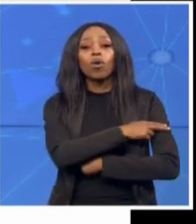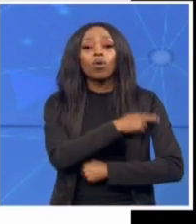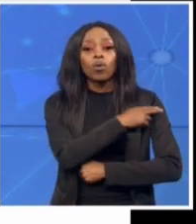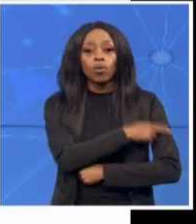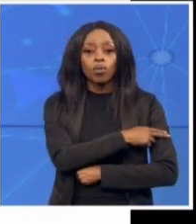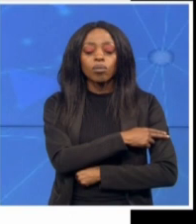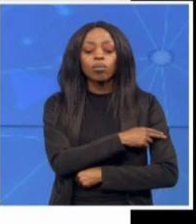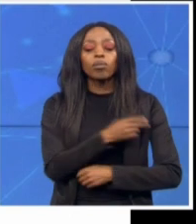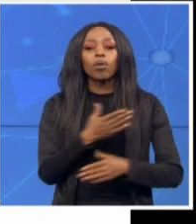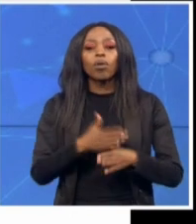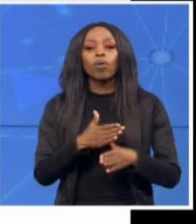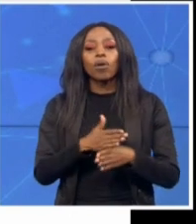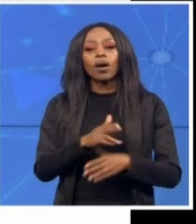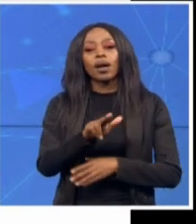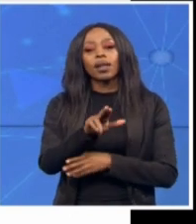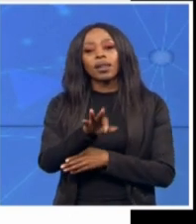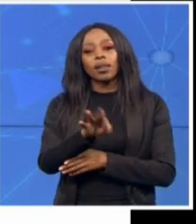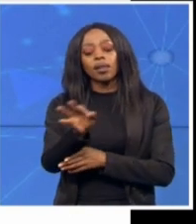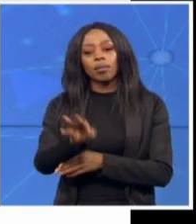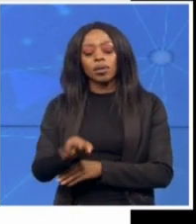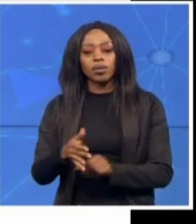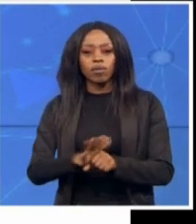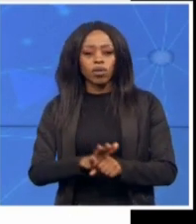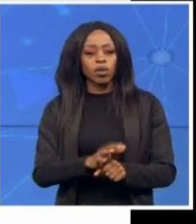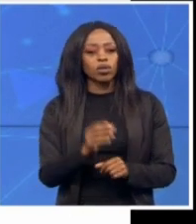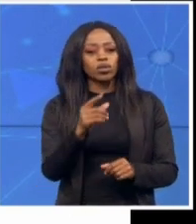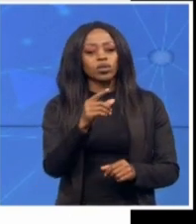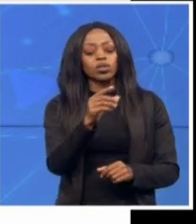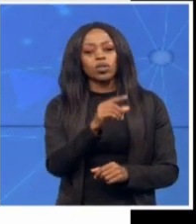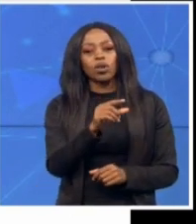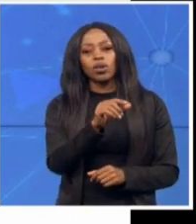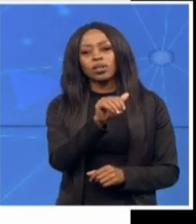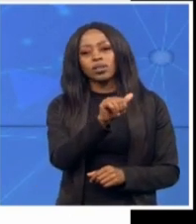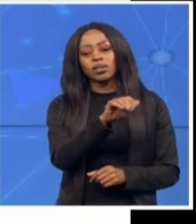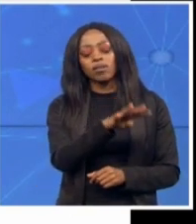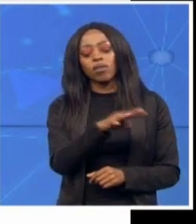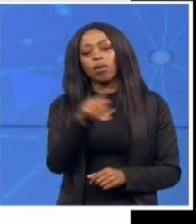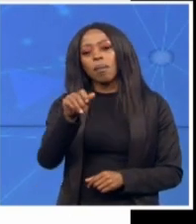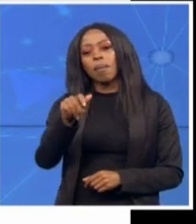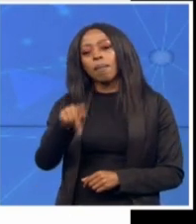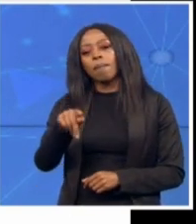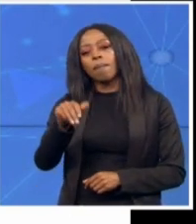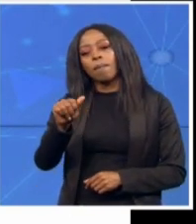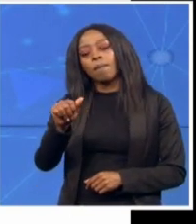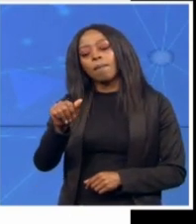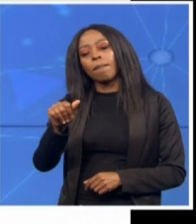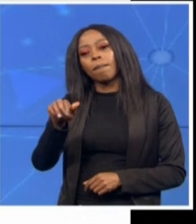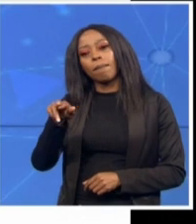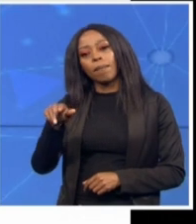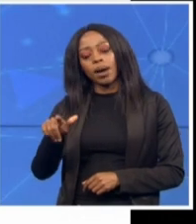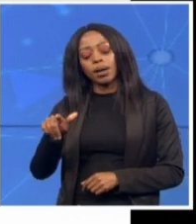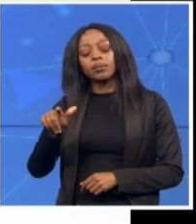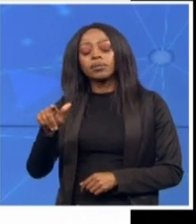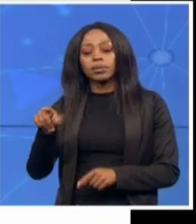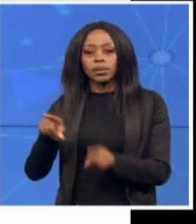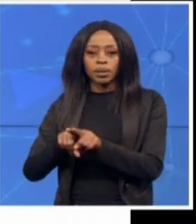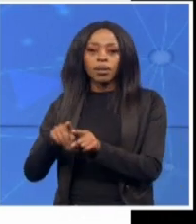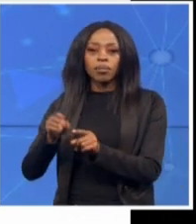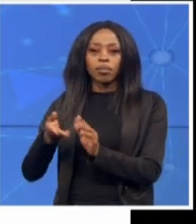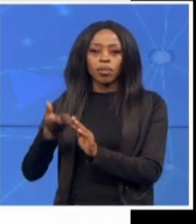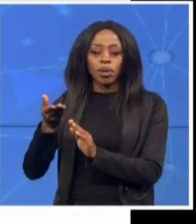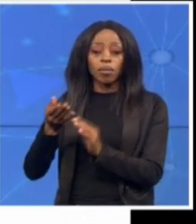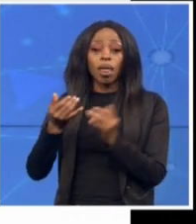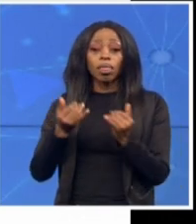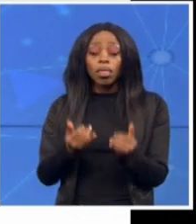George 64, Paarl 67, and Worcester 76. Very important for us, the critical care occupancy for designated COVID